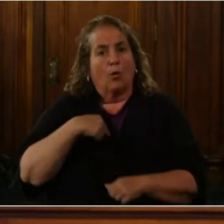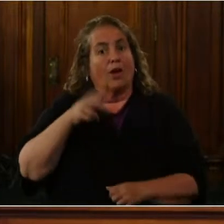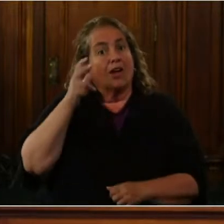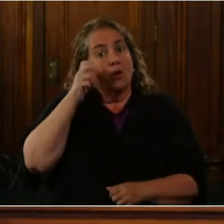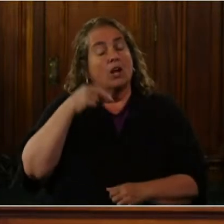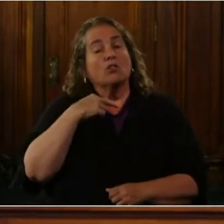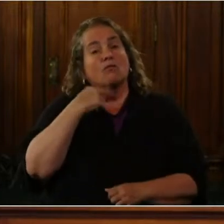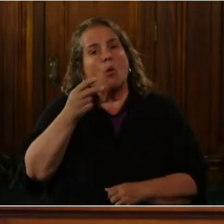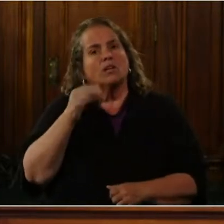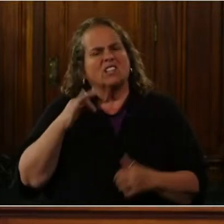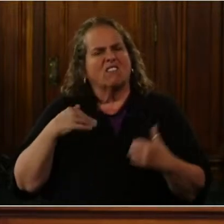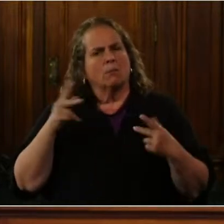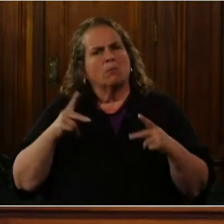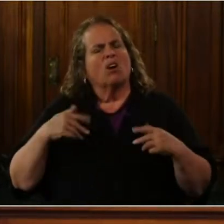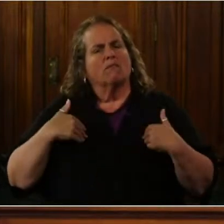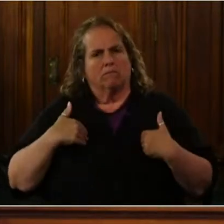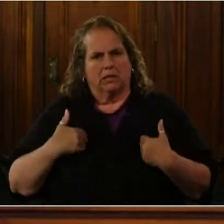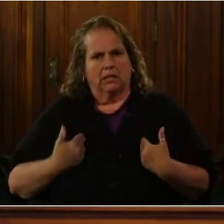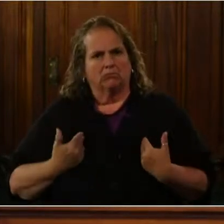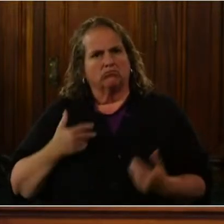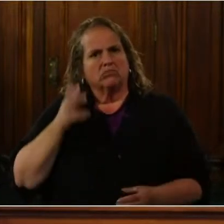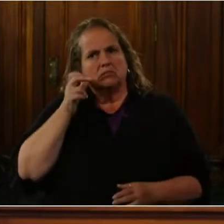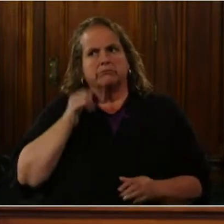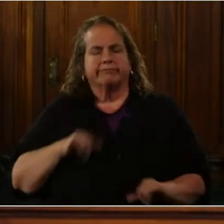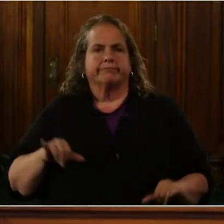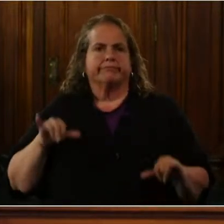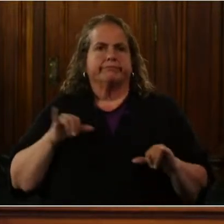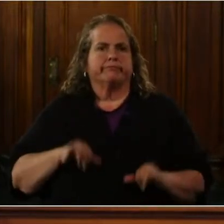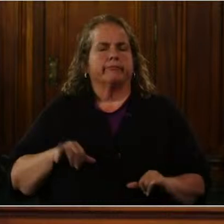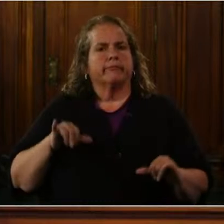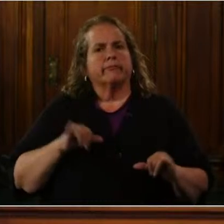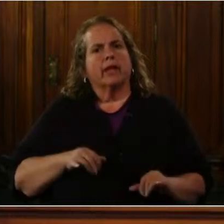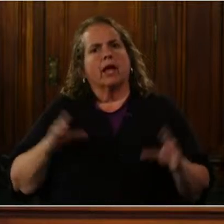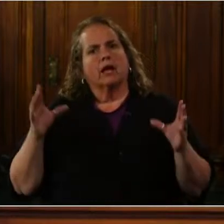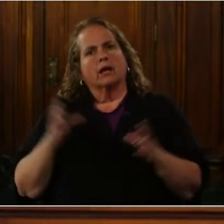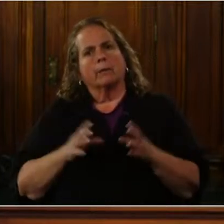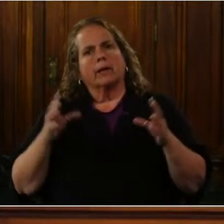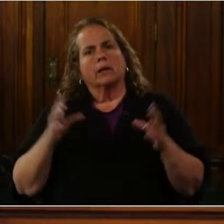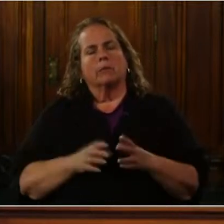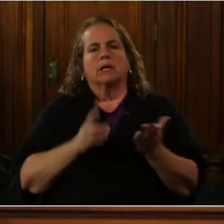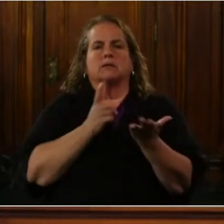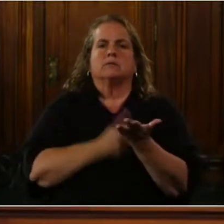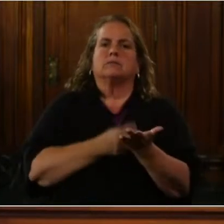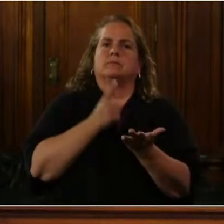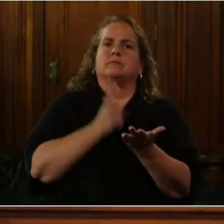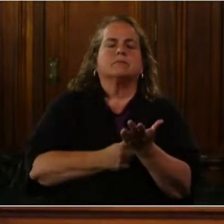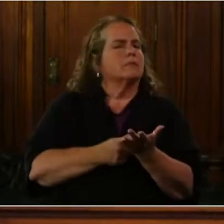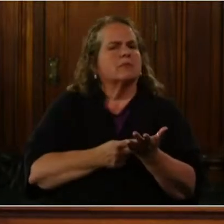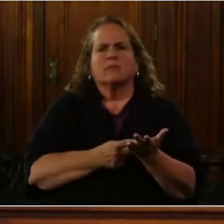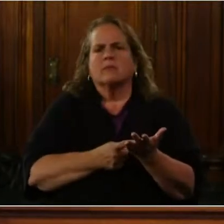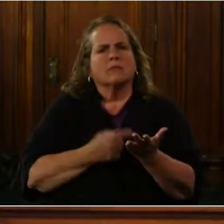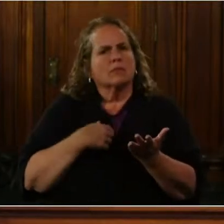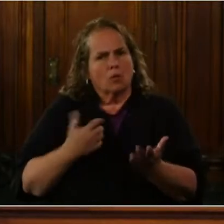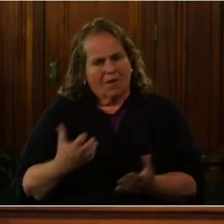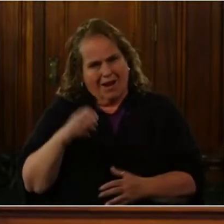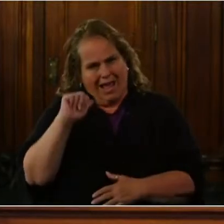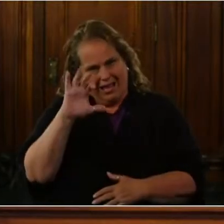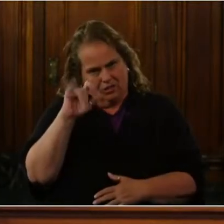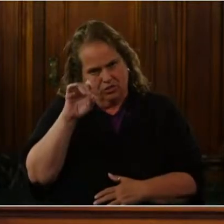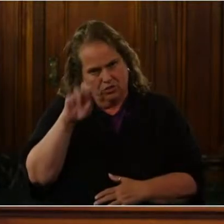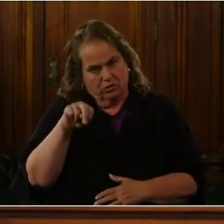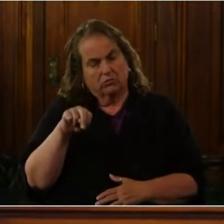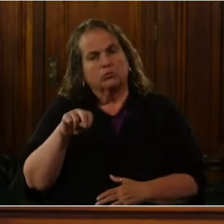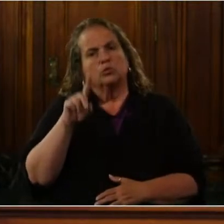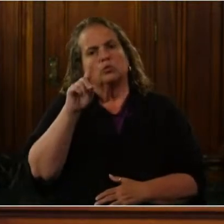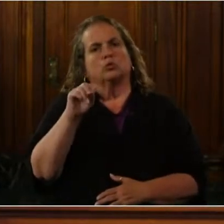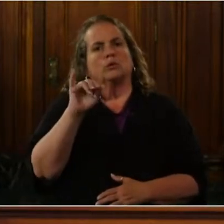frustration. I want to hear that, and if I'm hearing that, it means that I have to make sure that I'm enabling action to